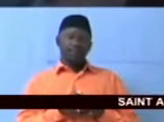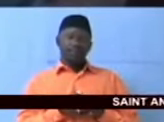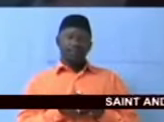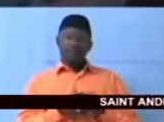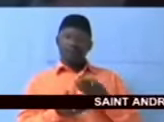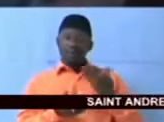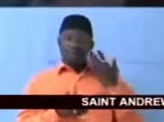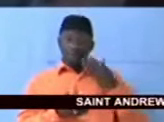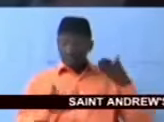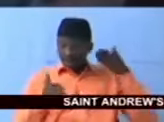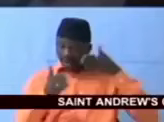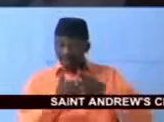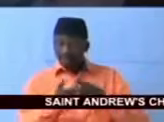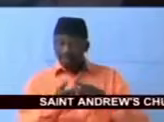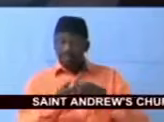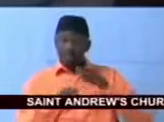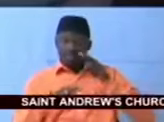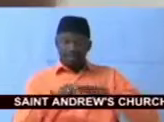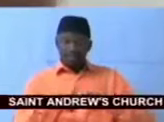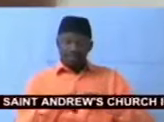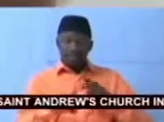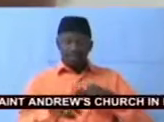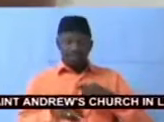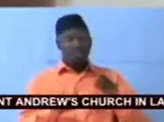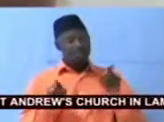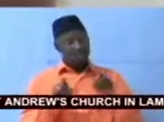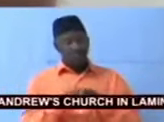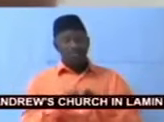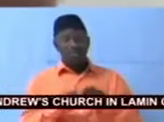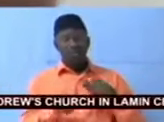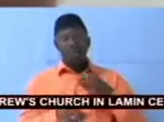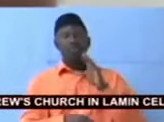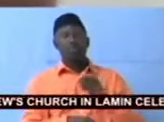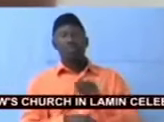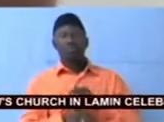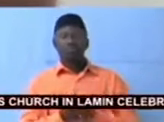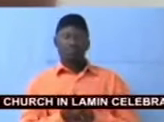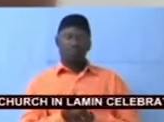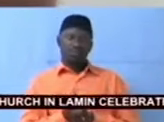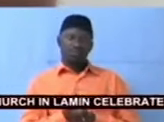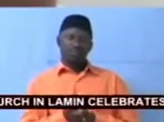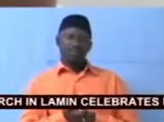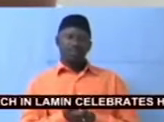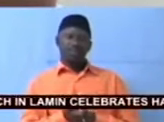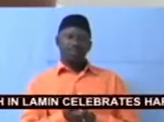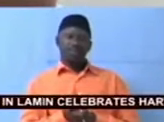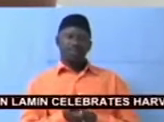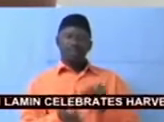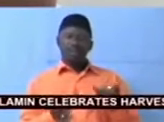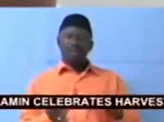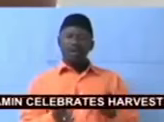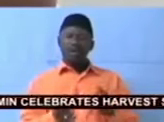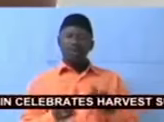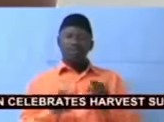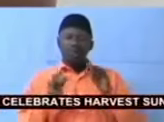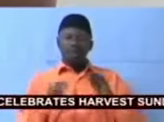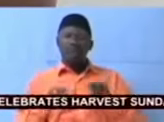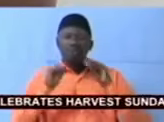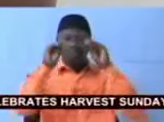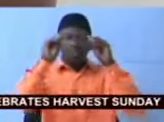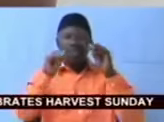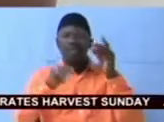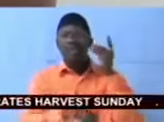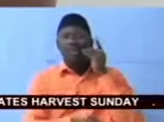def. Can you tell this commission what happened on the next adjourned date? Da di nga wax commission bi nak bes ba nga xamné ci nga ajé nak